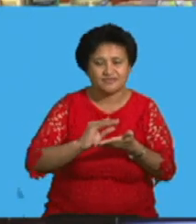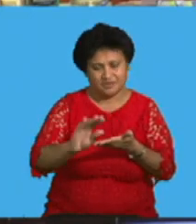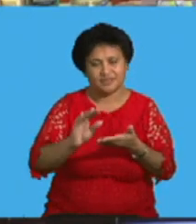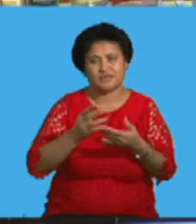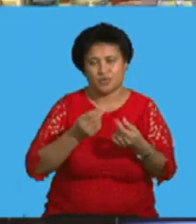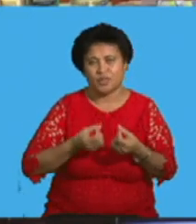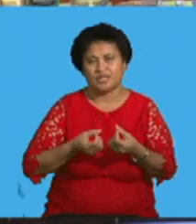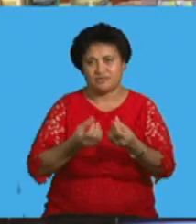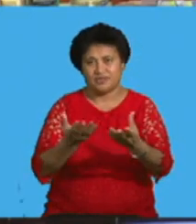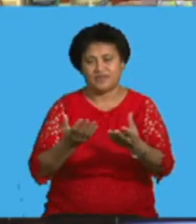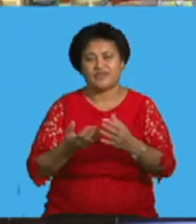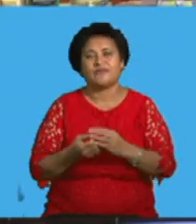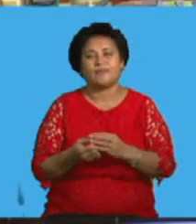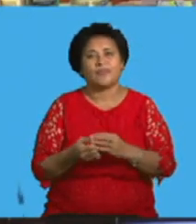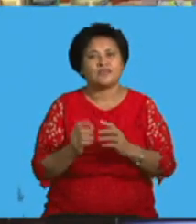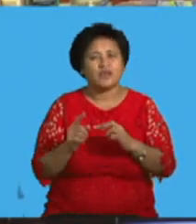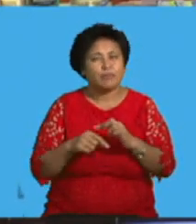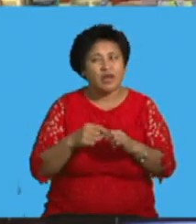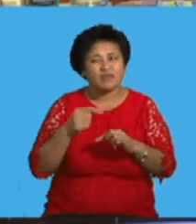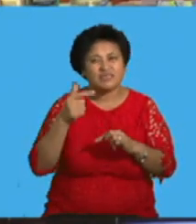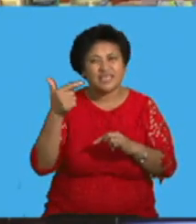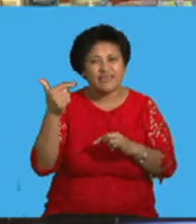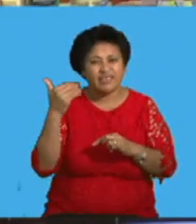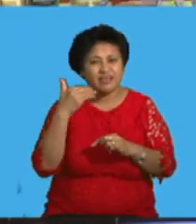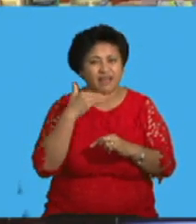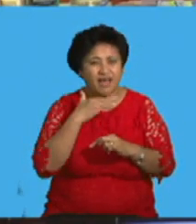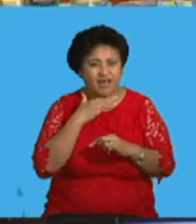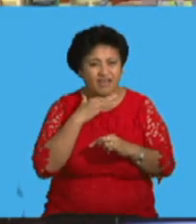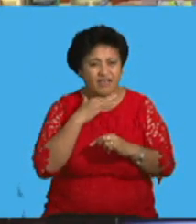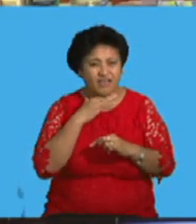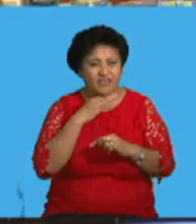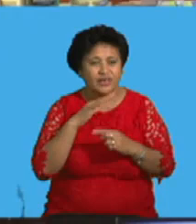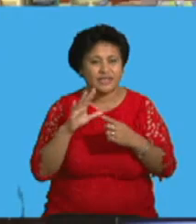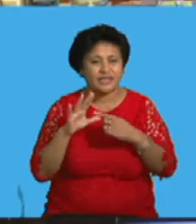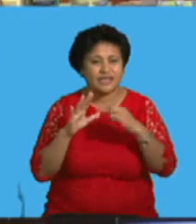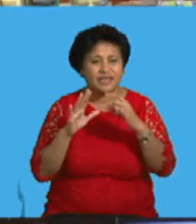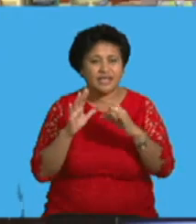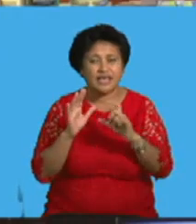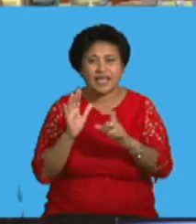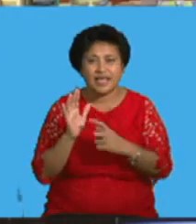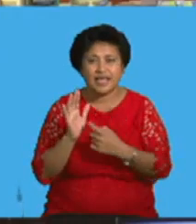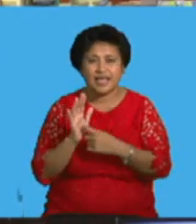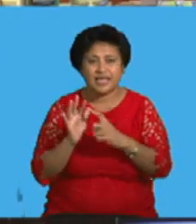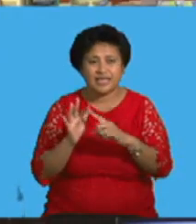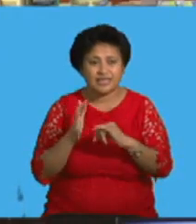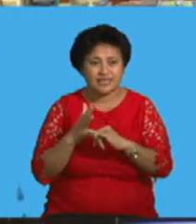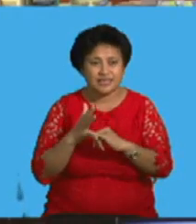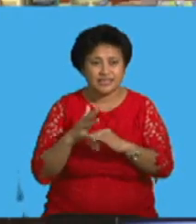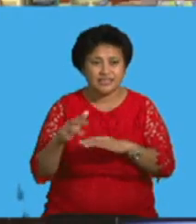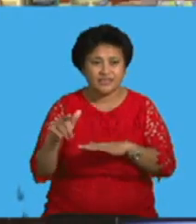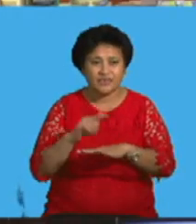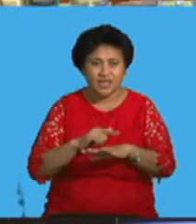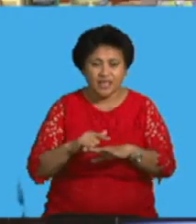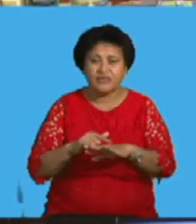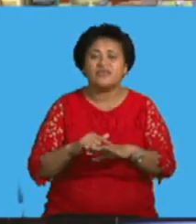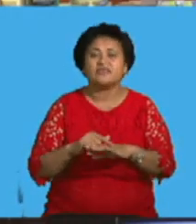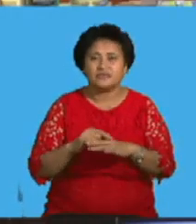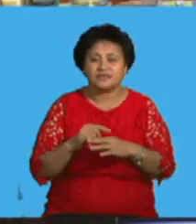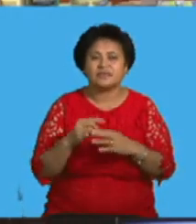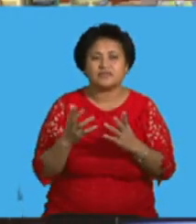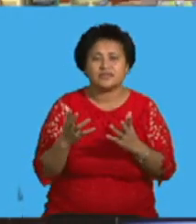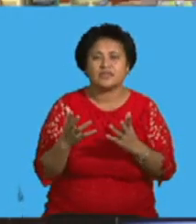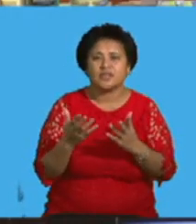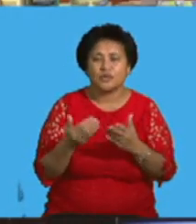expected that around 700 acres of land, acres of cane will be planted between the two cooperatives, which